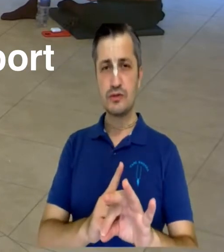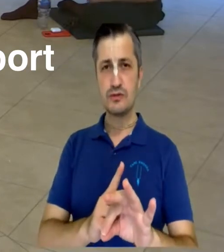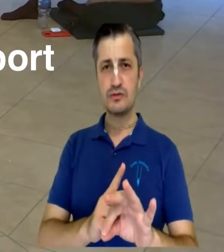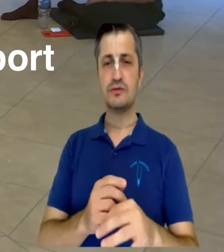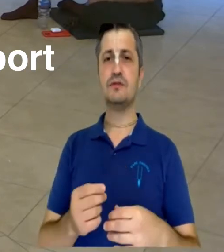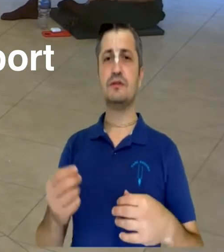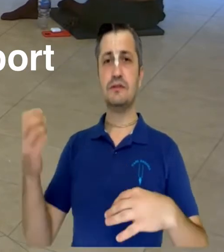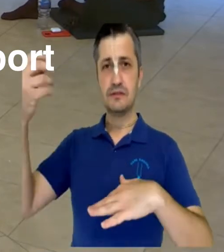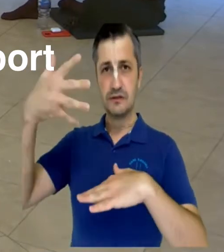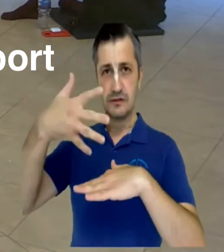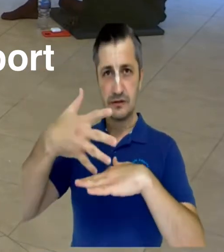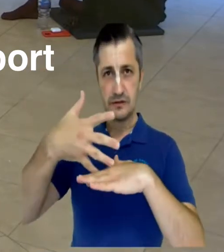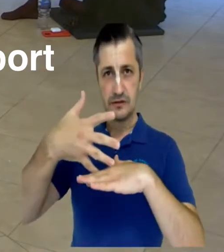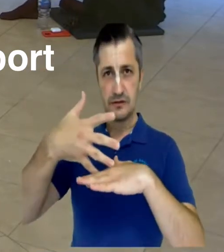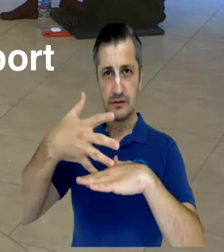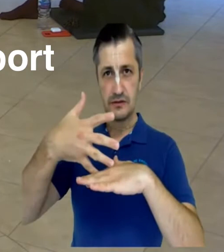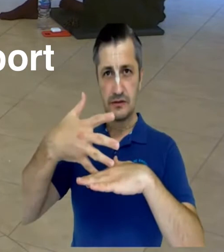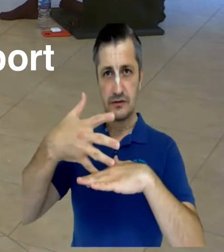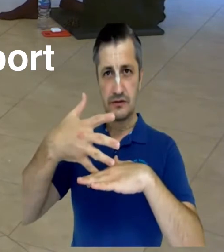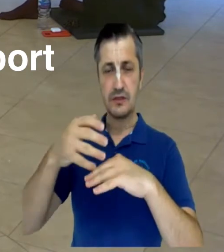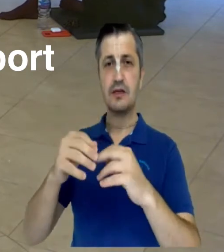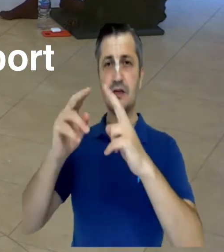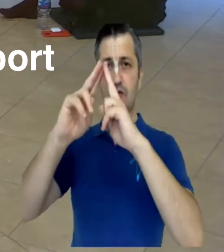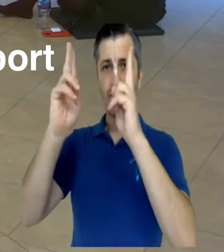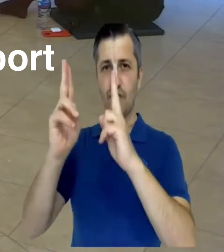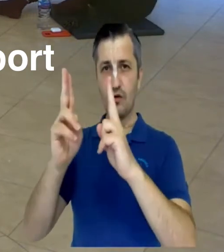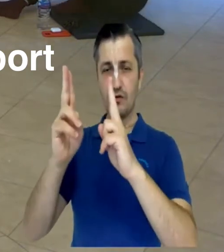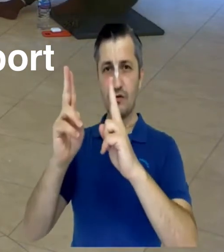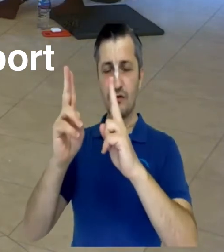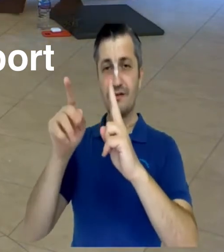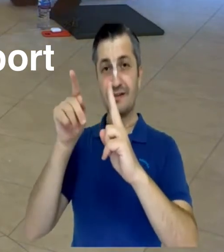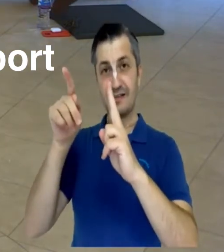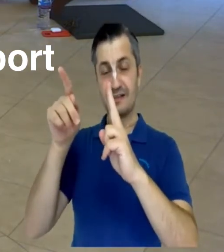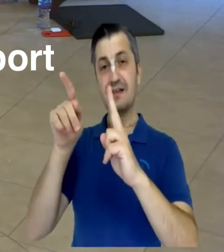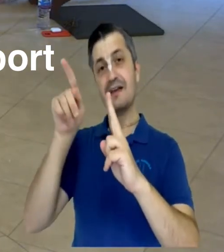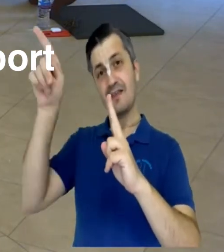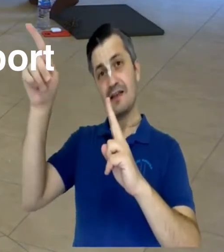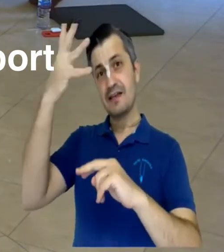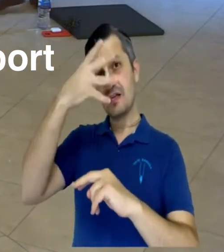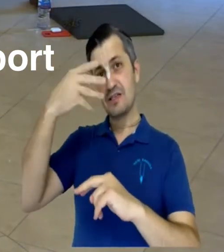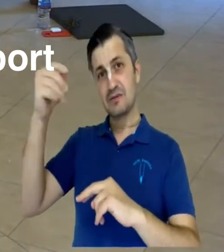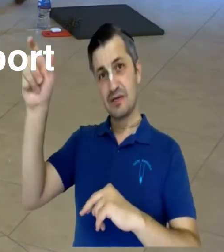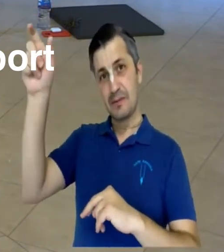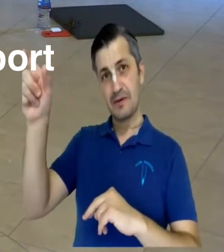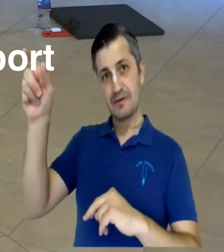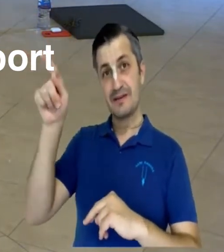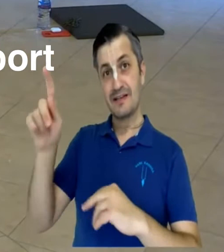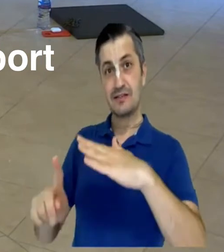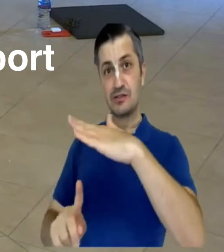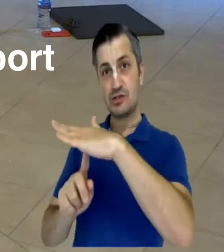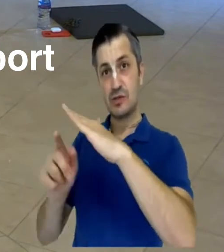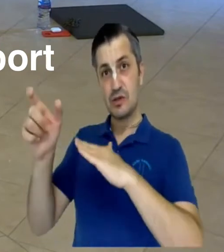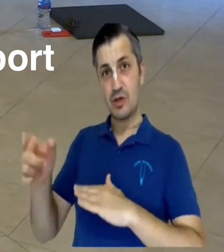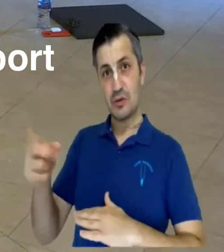his form he remains in his spiritual identity. That Supreme is called the Supreme Personality. This means